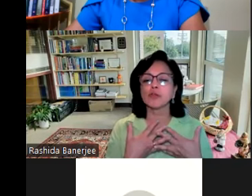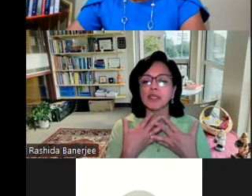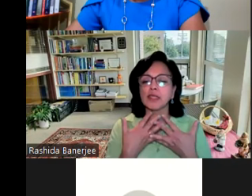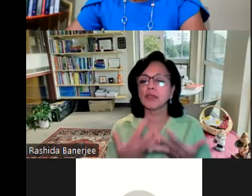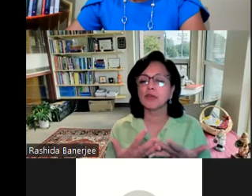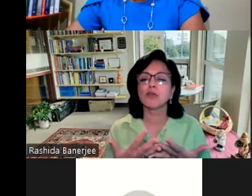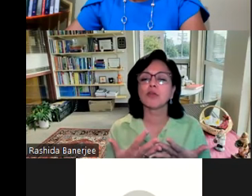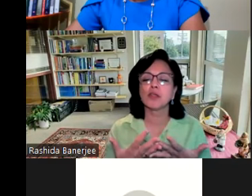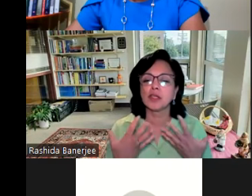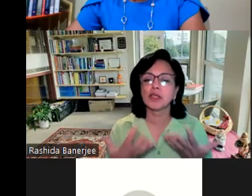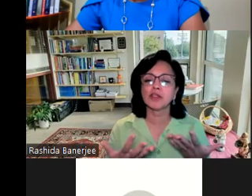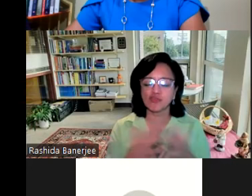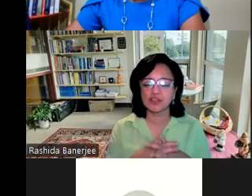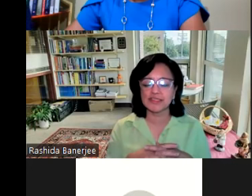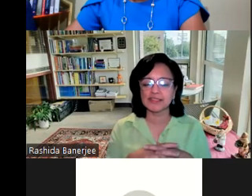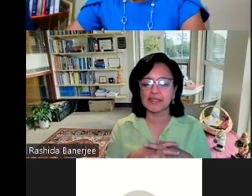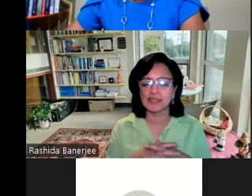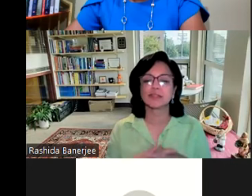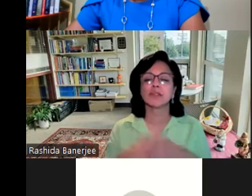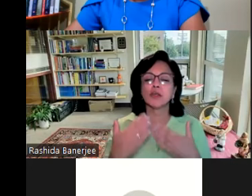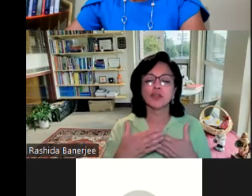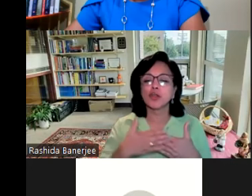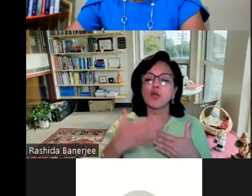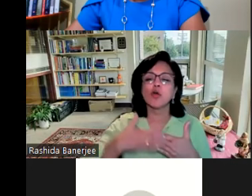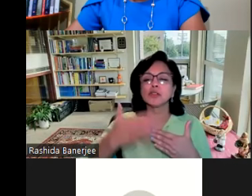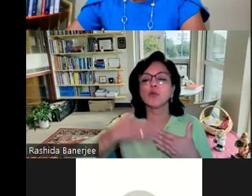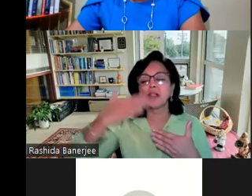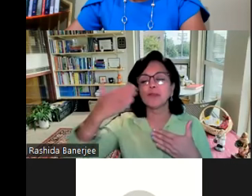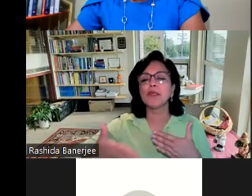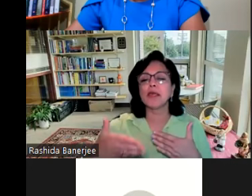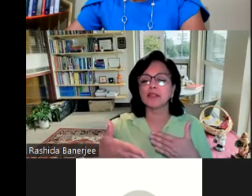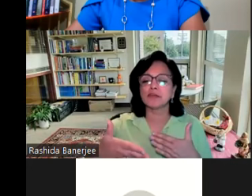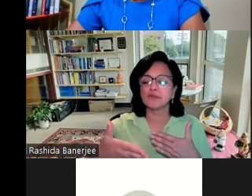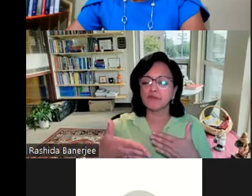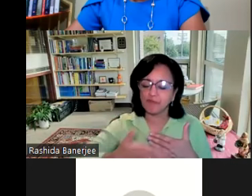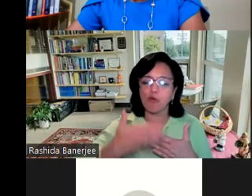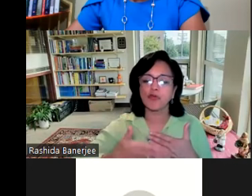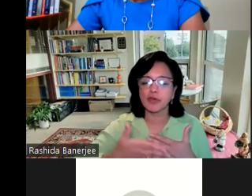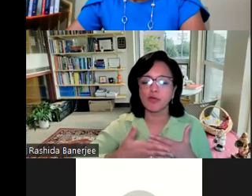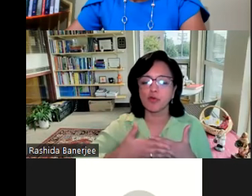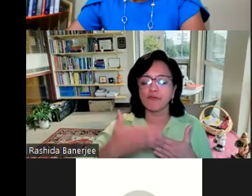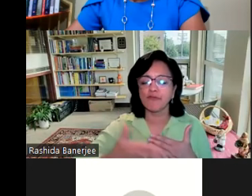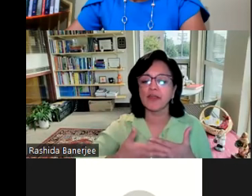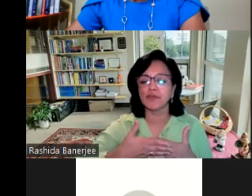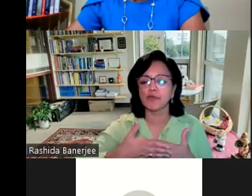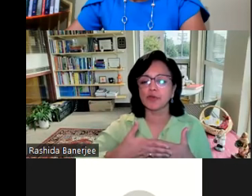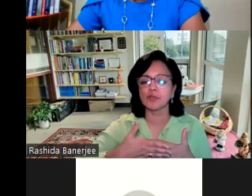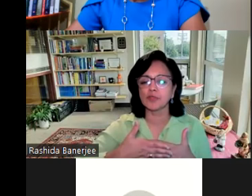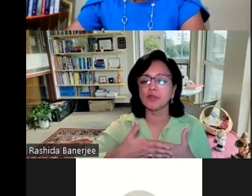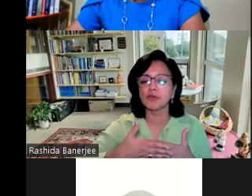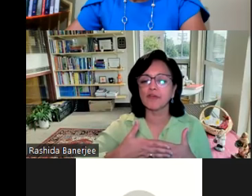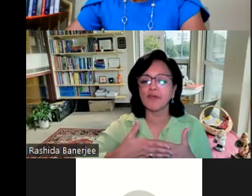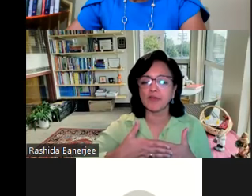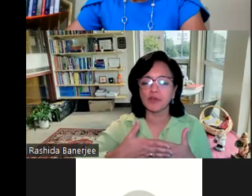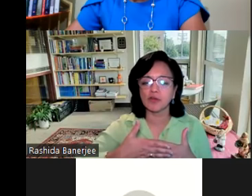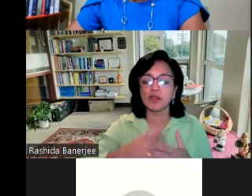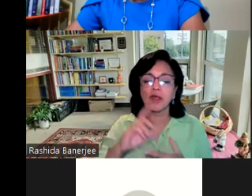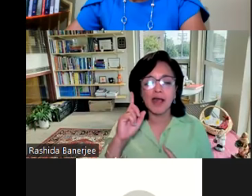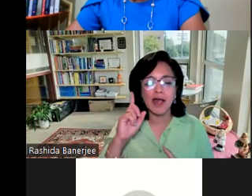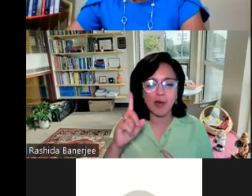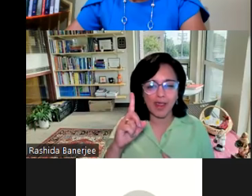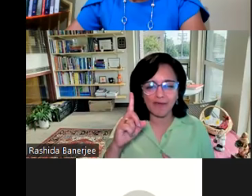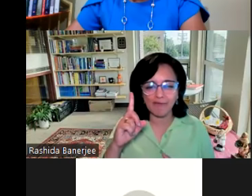5-year-old in literacy skills, your goals will be at 4-year-old or 5-year-old for the 5-year-old.